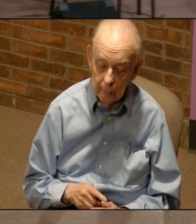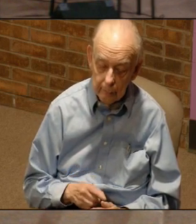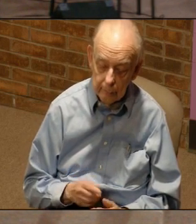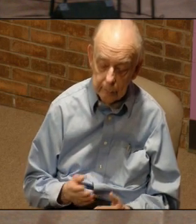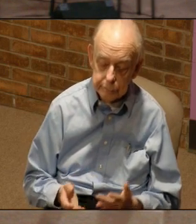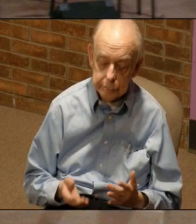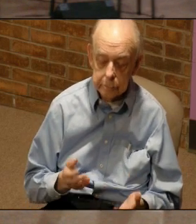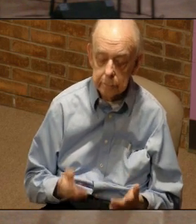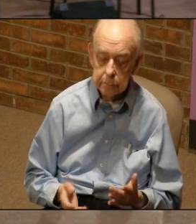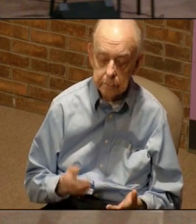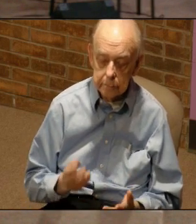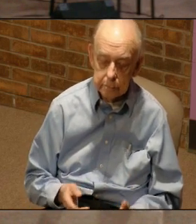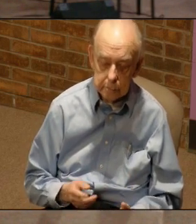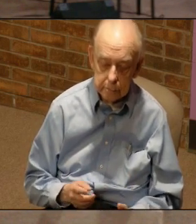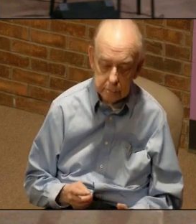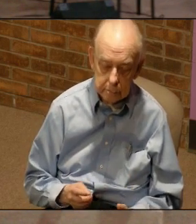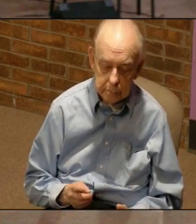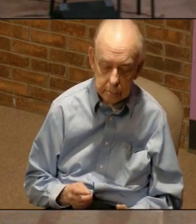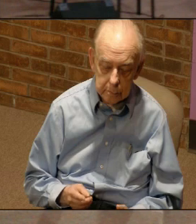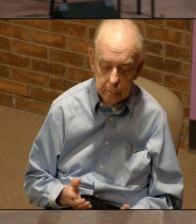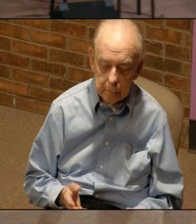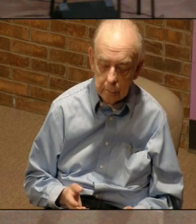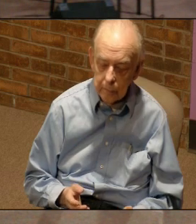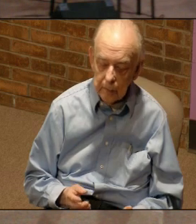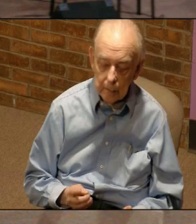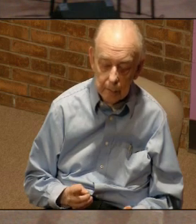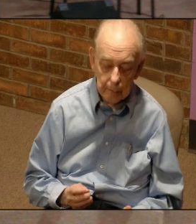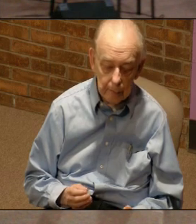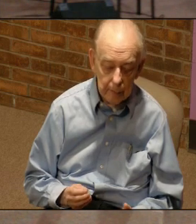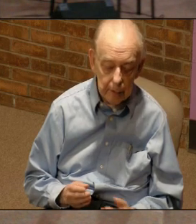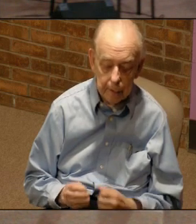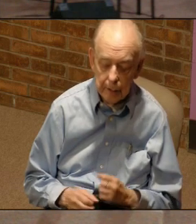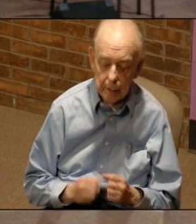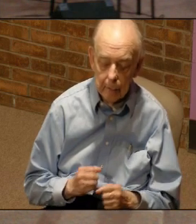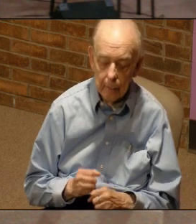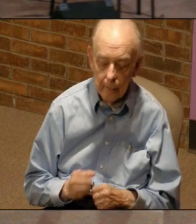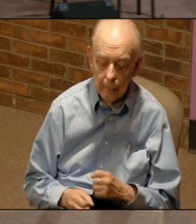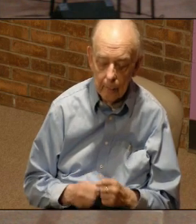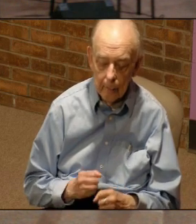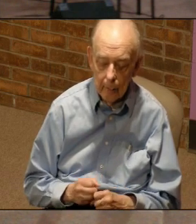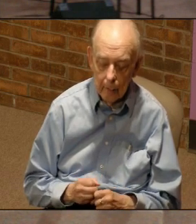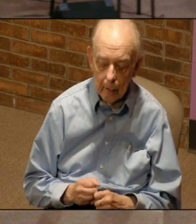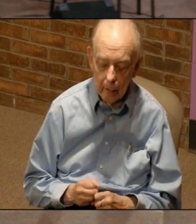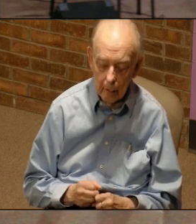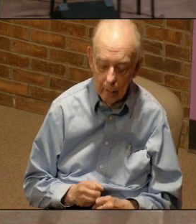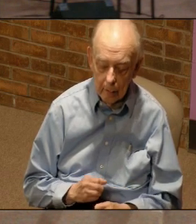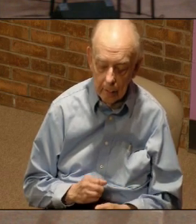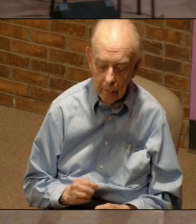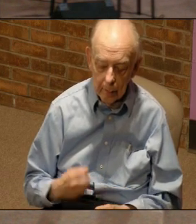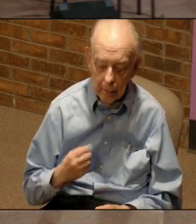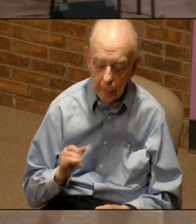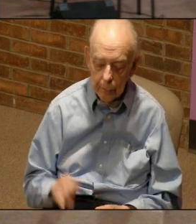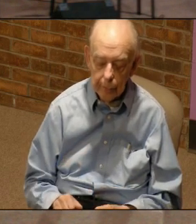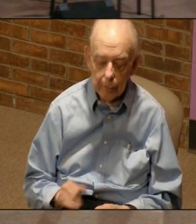It may be for hundreds of thousands and millions of years that we are all still bowing.